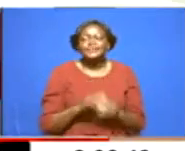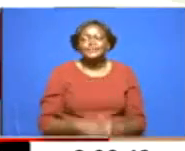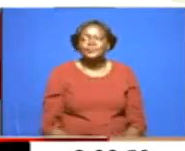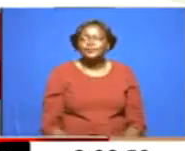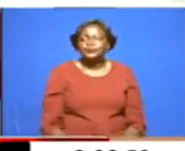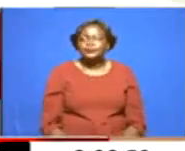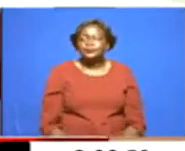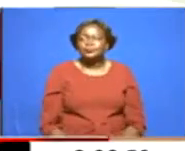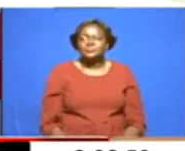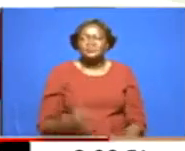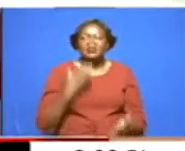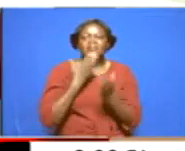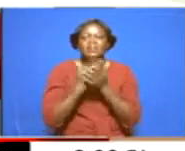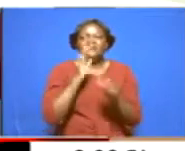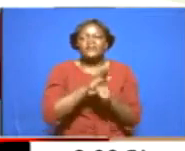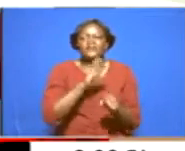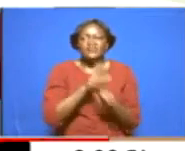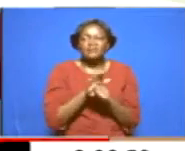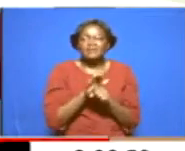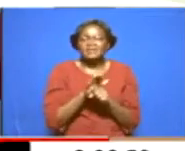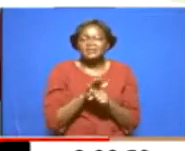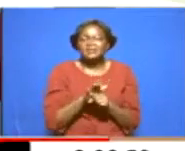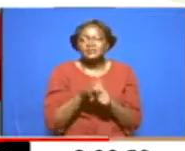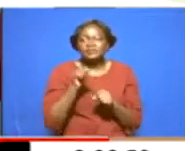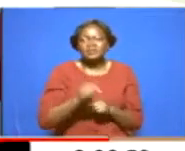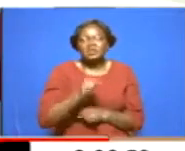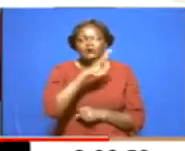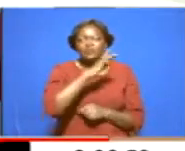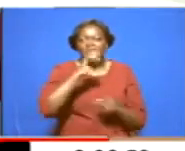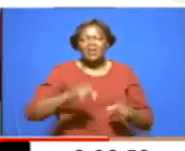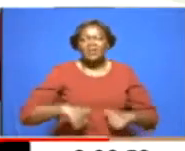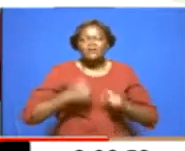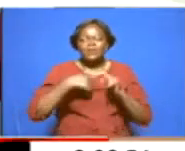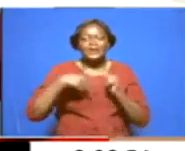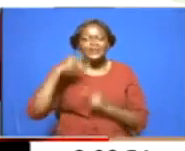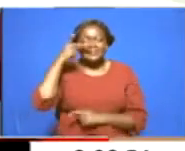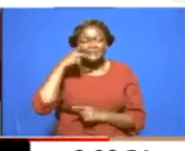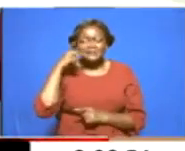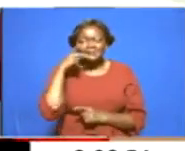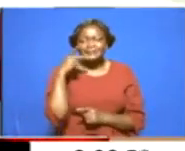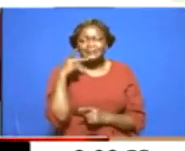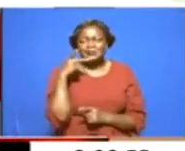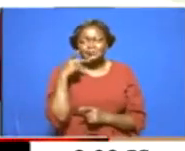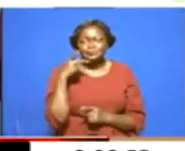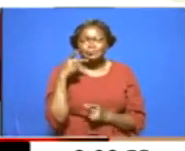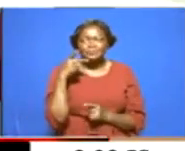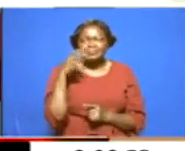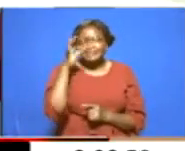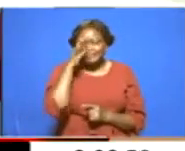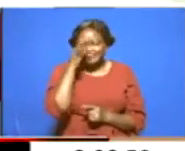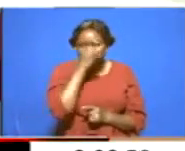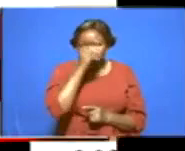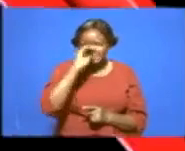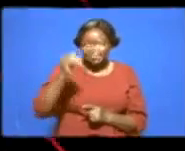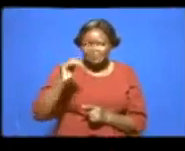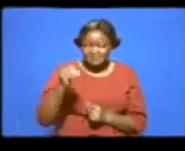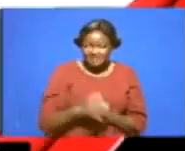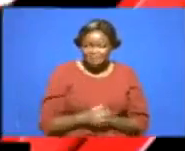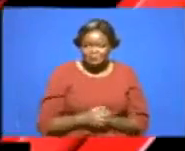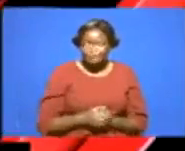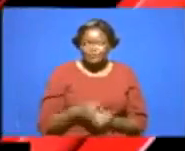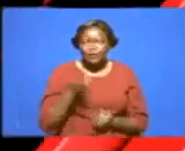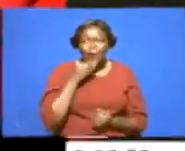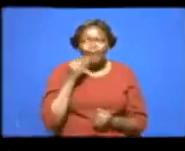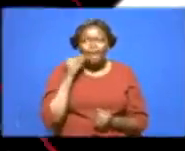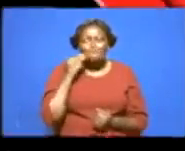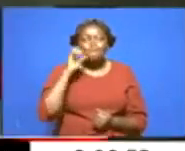Tom, thank you very much for joining us tonight. Again, we're live from Karatina. Karatina is in Nyeri County. Nyeri County is home to Sagana